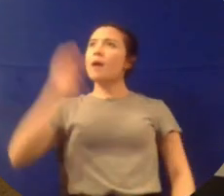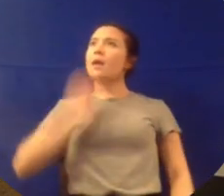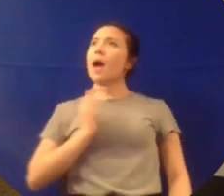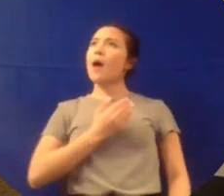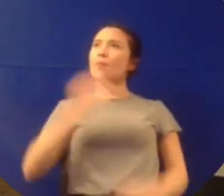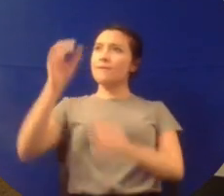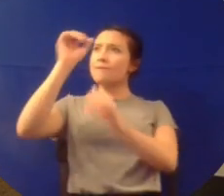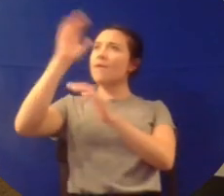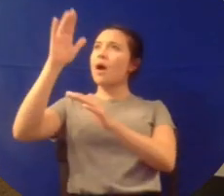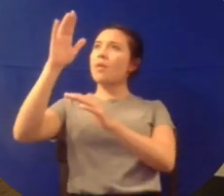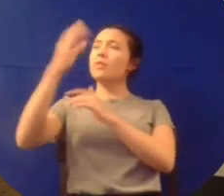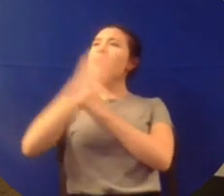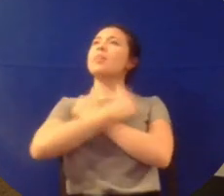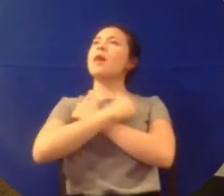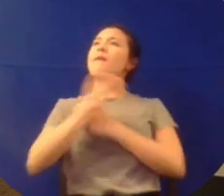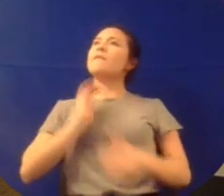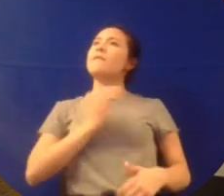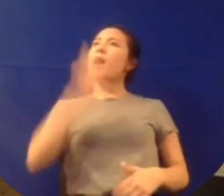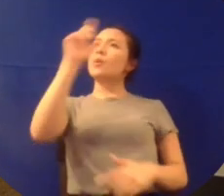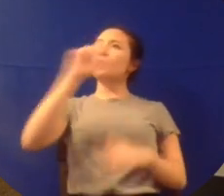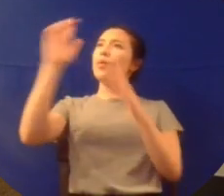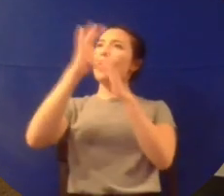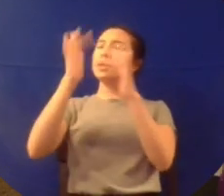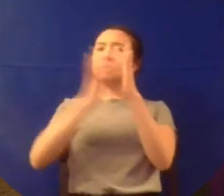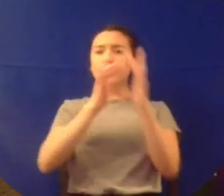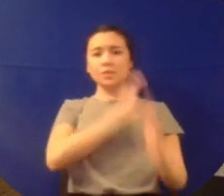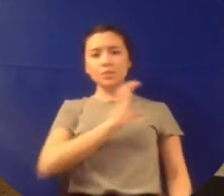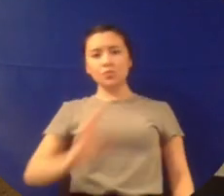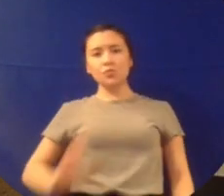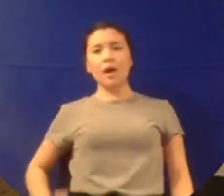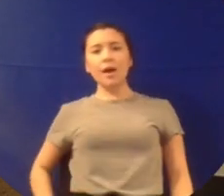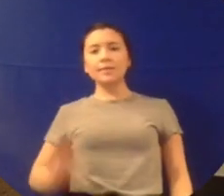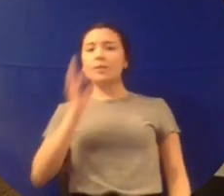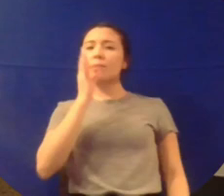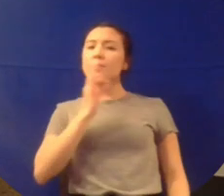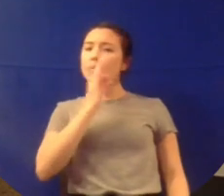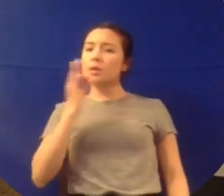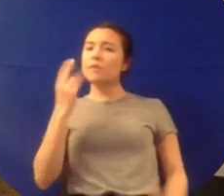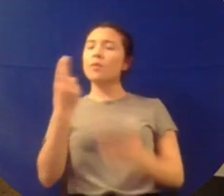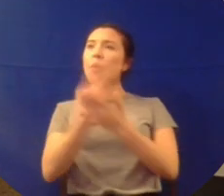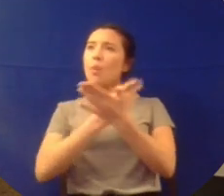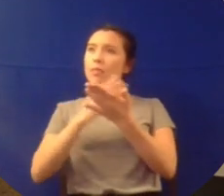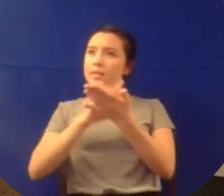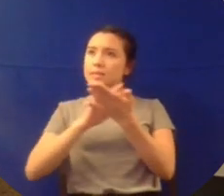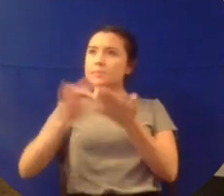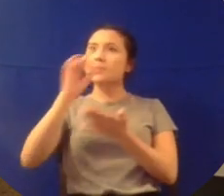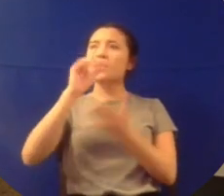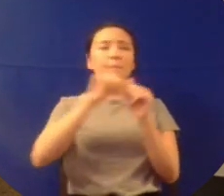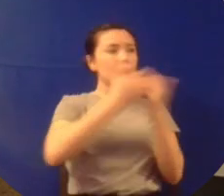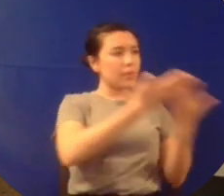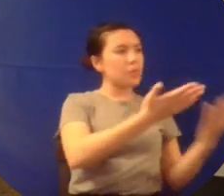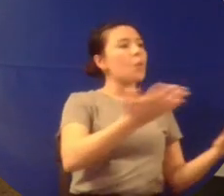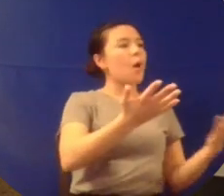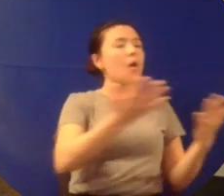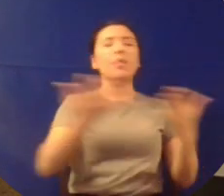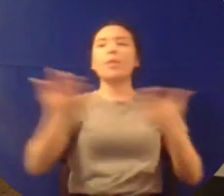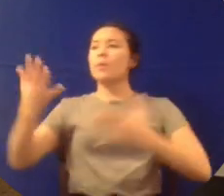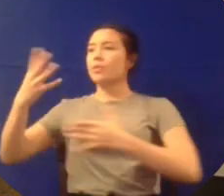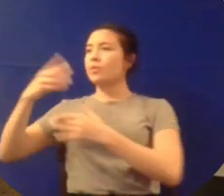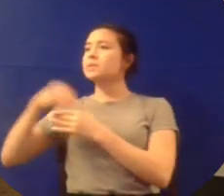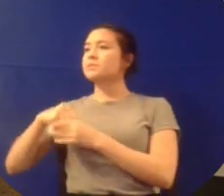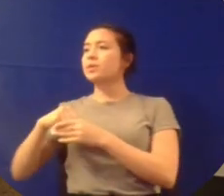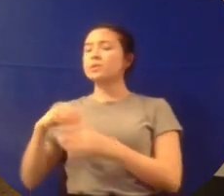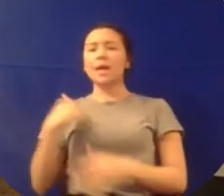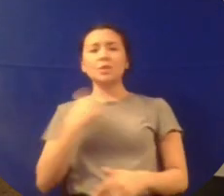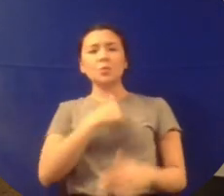the love of our Lord Jesus Christ, and the communion of the Holy Spirit be with you all. And with your spirit. As